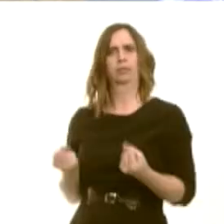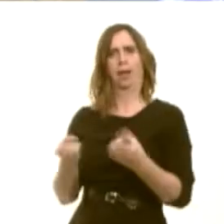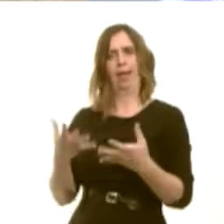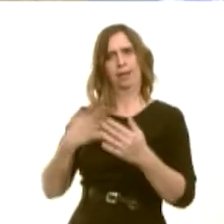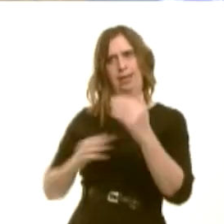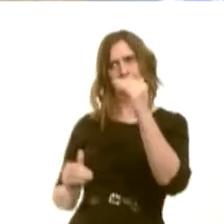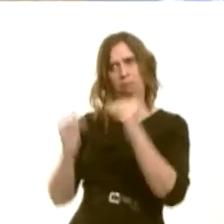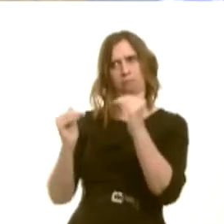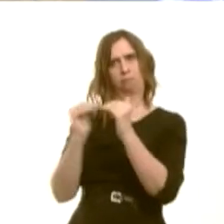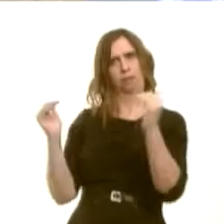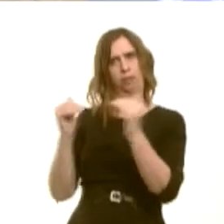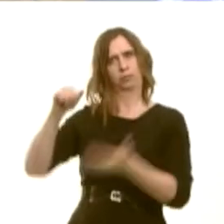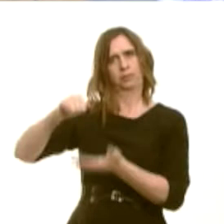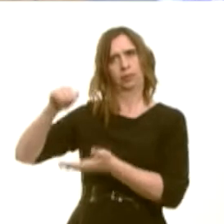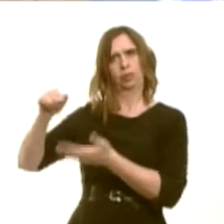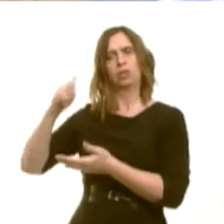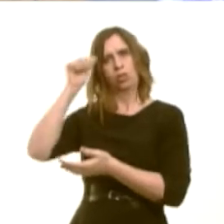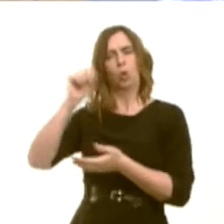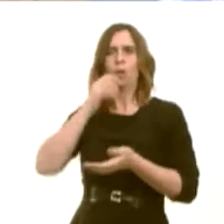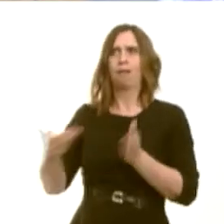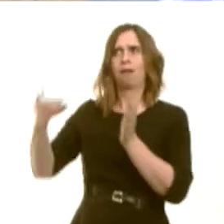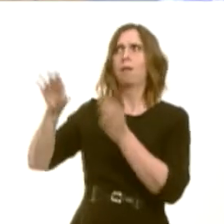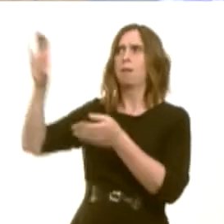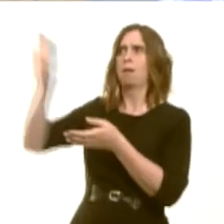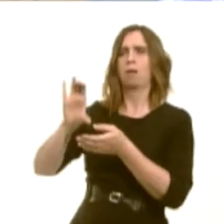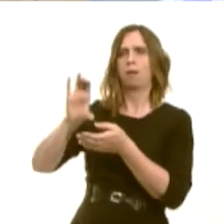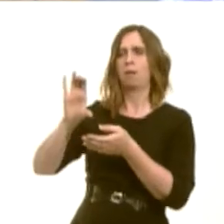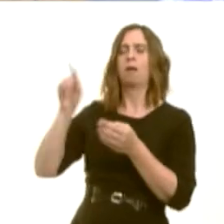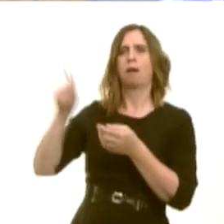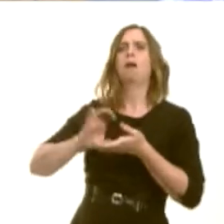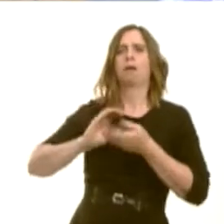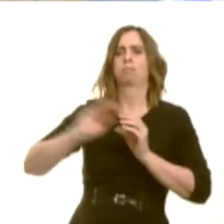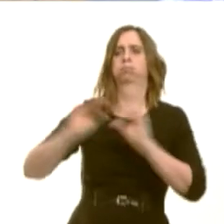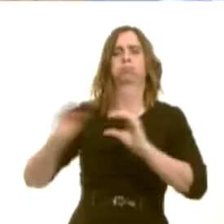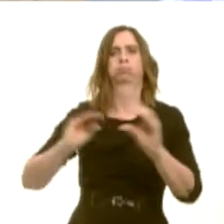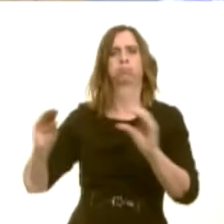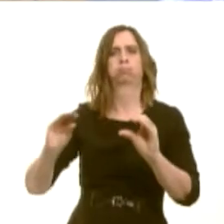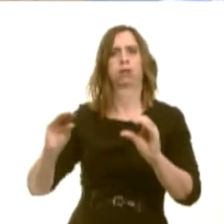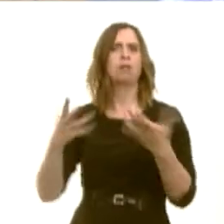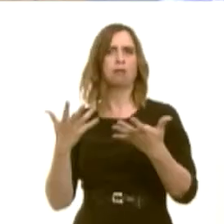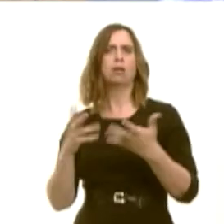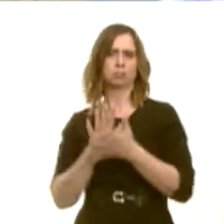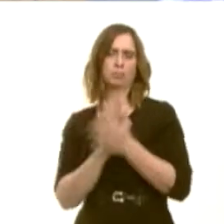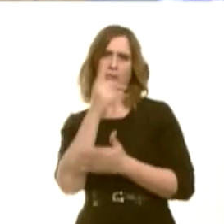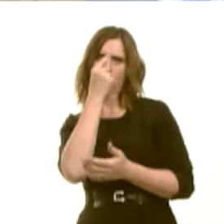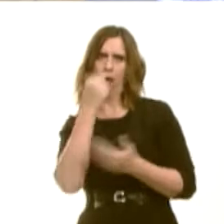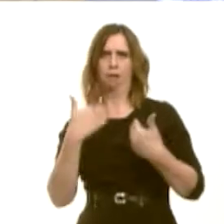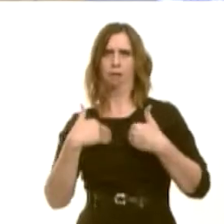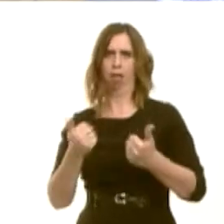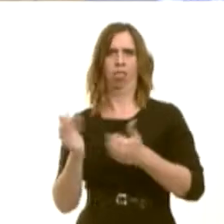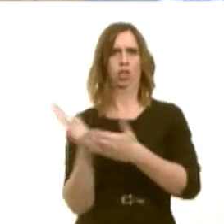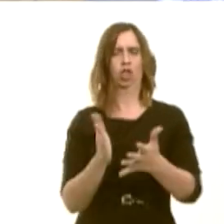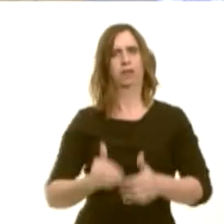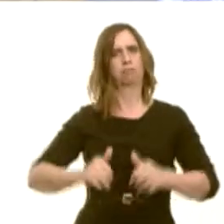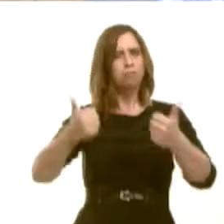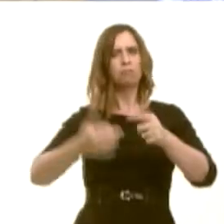will see more money being allocated to Wales for the block grant that we can then use in order to deliver the health service and